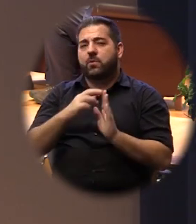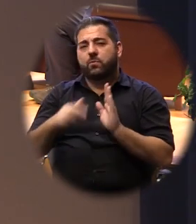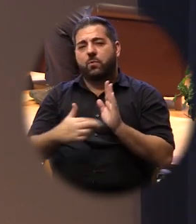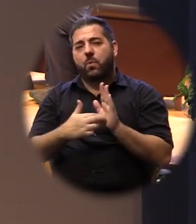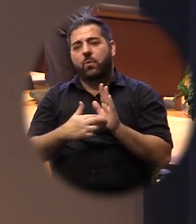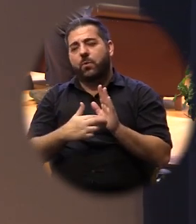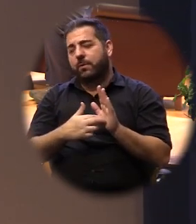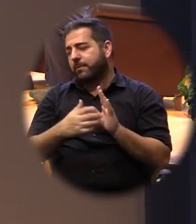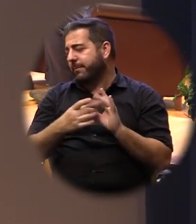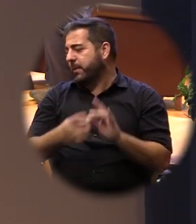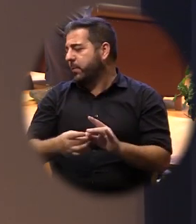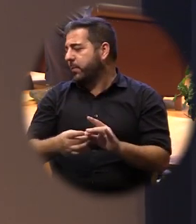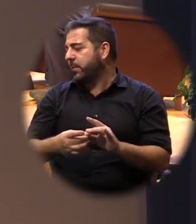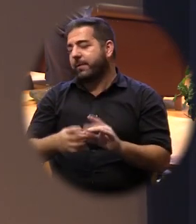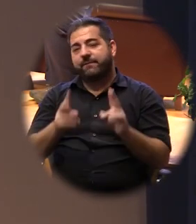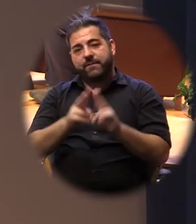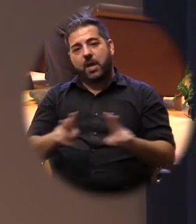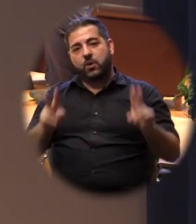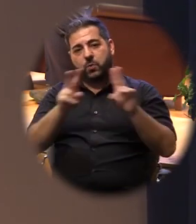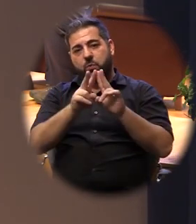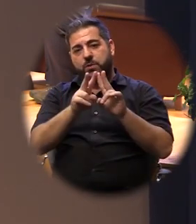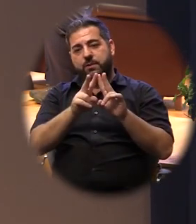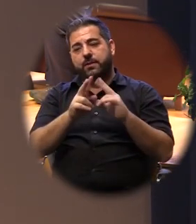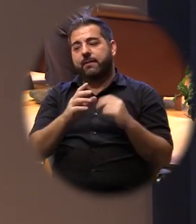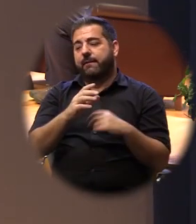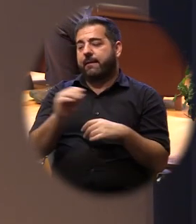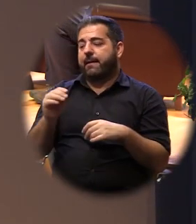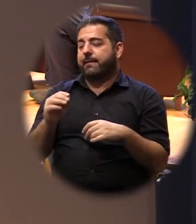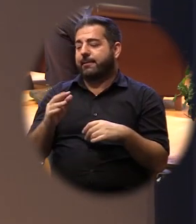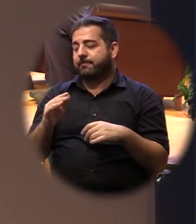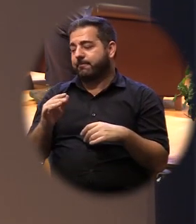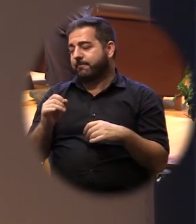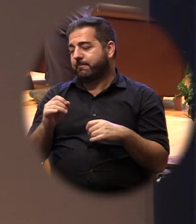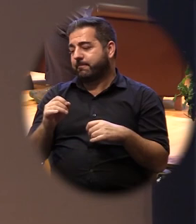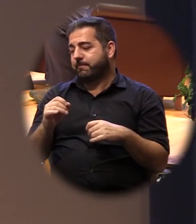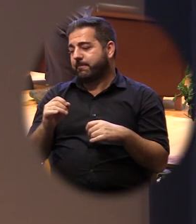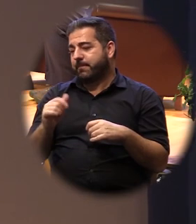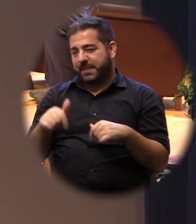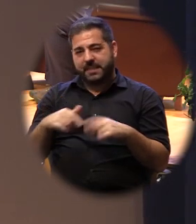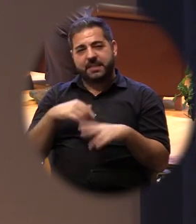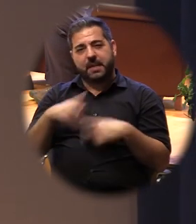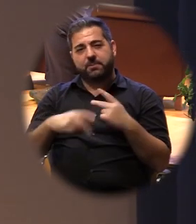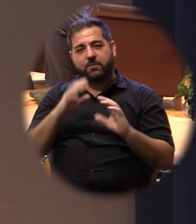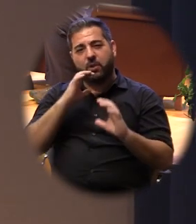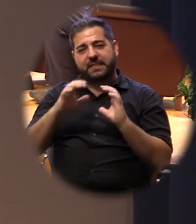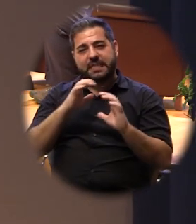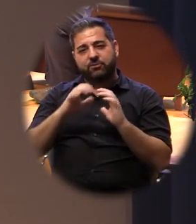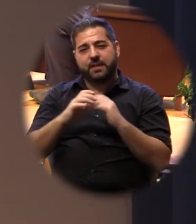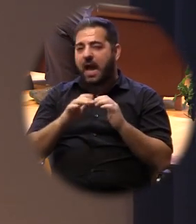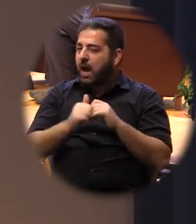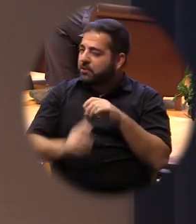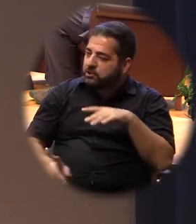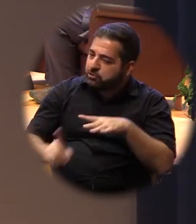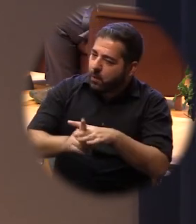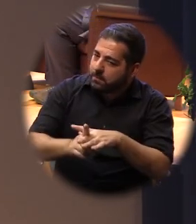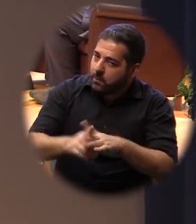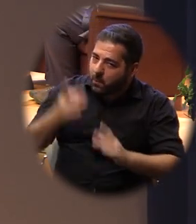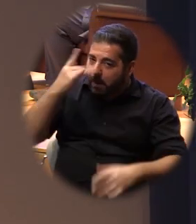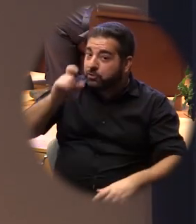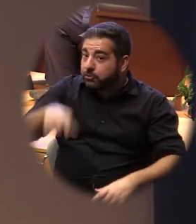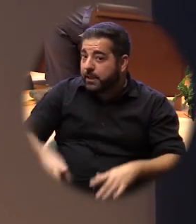of, values in these conversations, like how they show up or how should they show